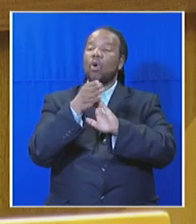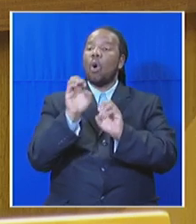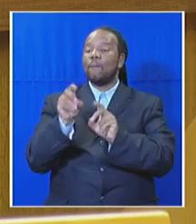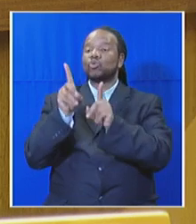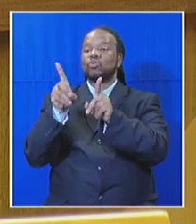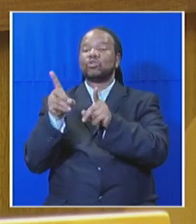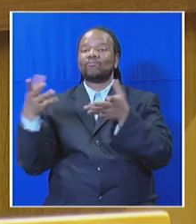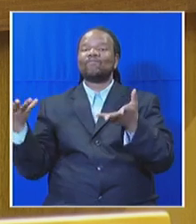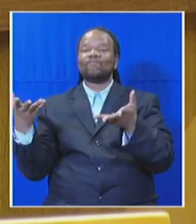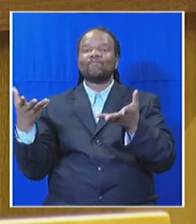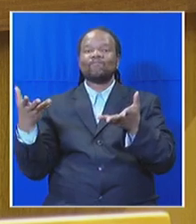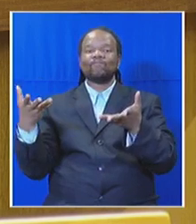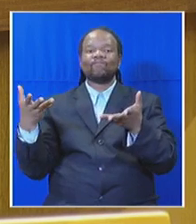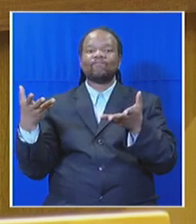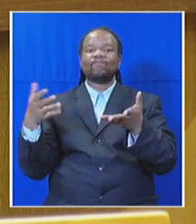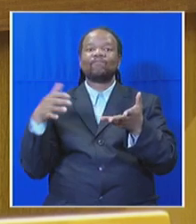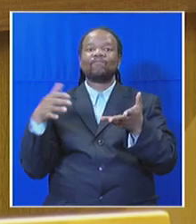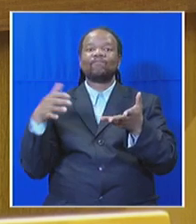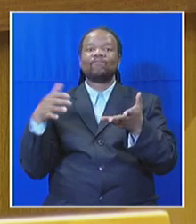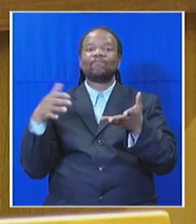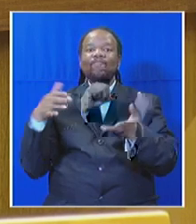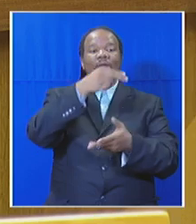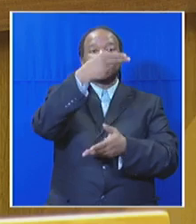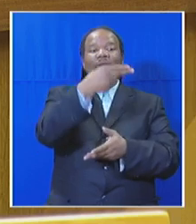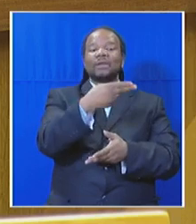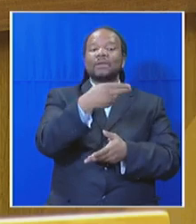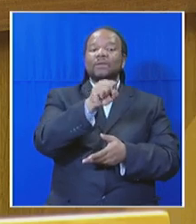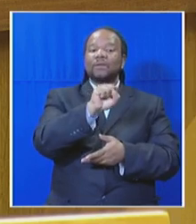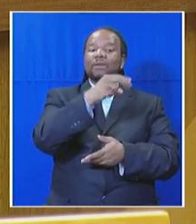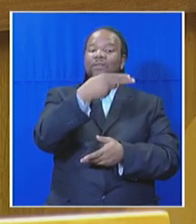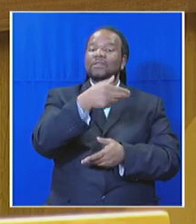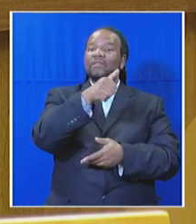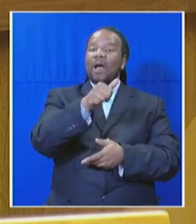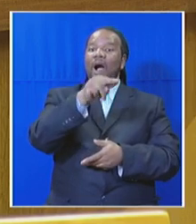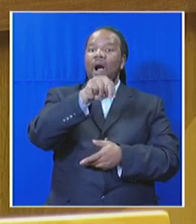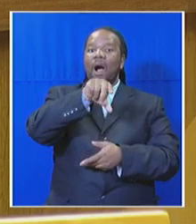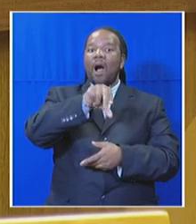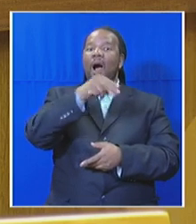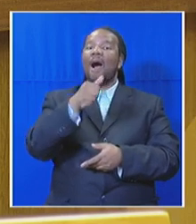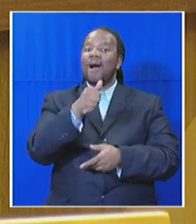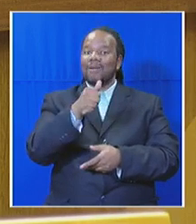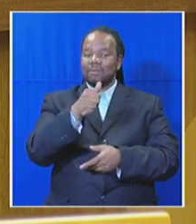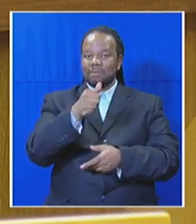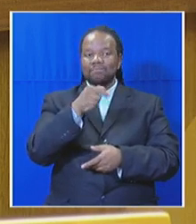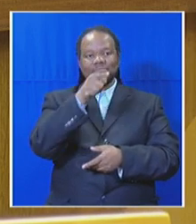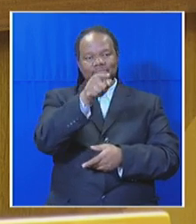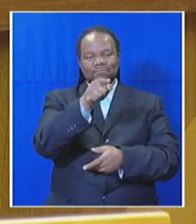leadership of the Shanghai Cooperation Organization and